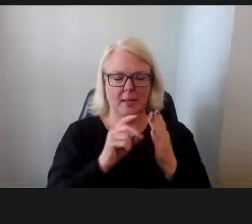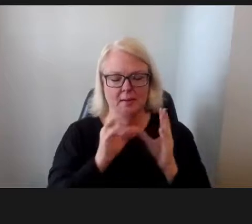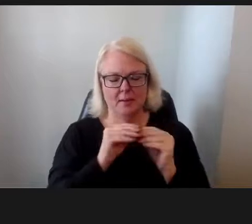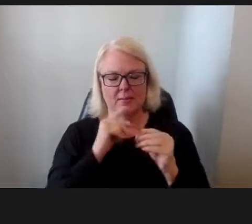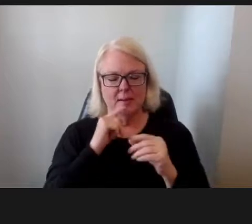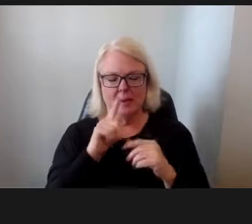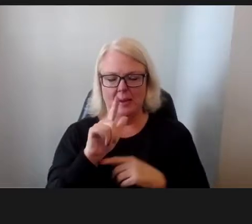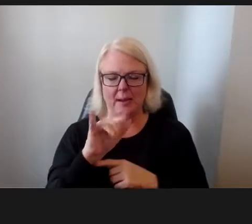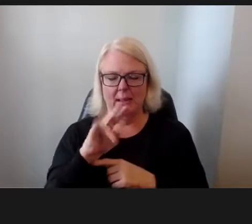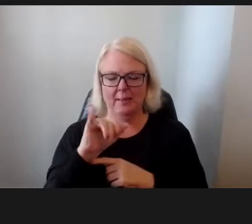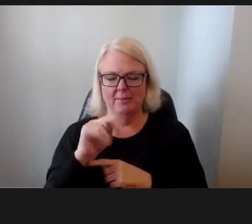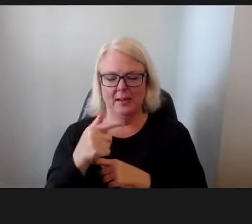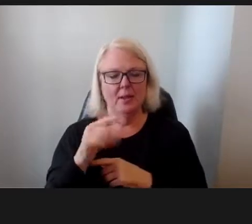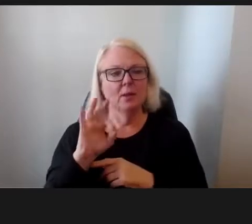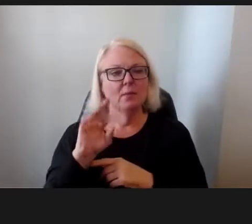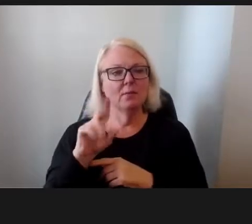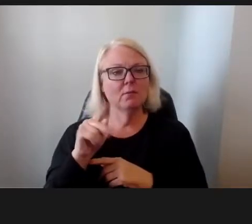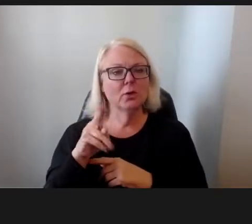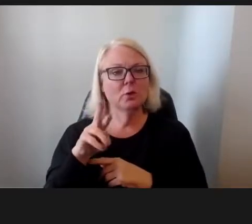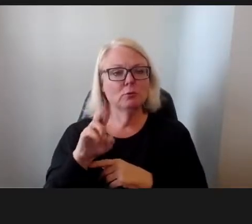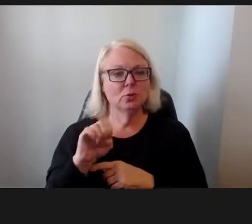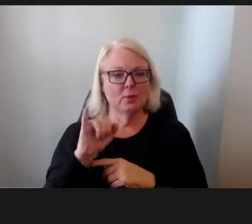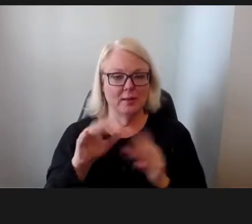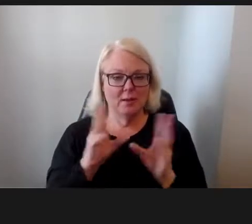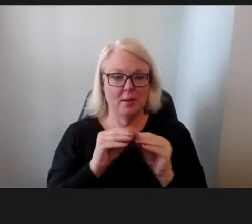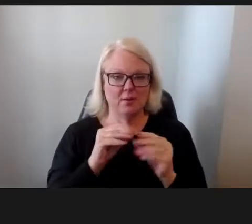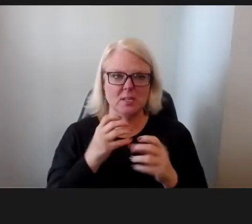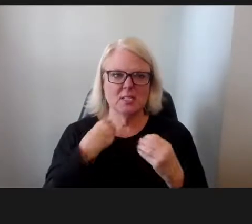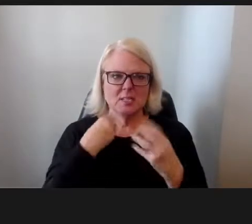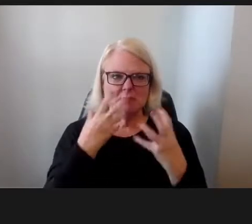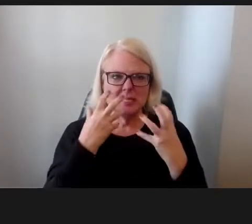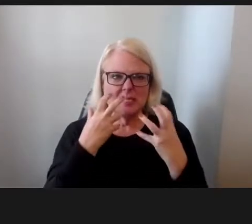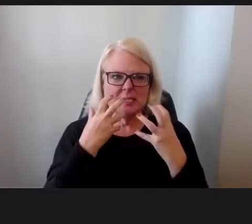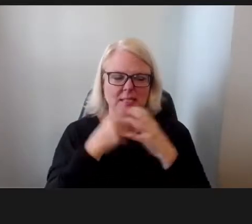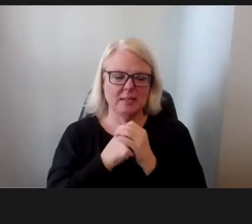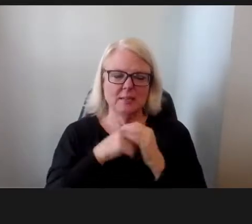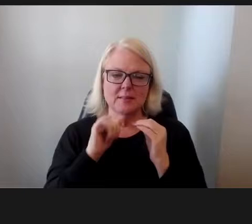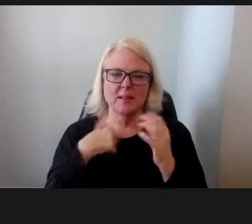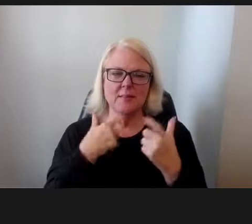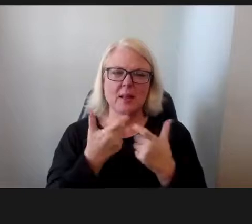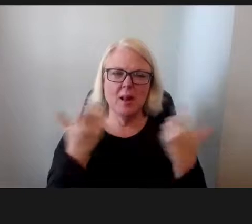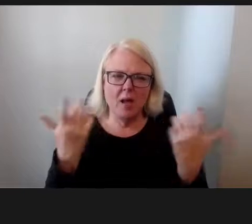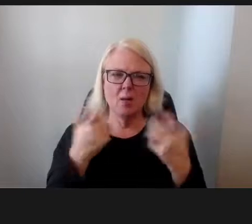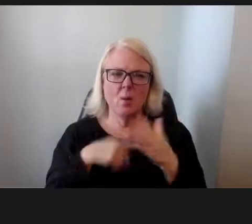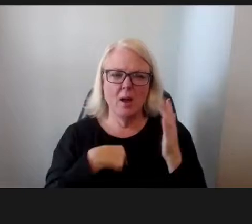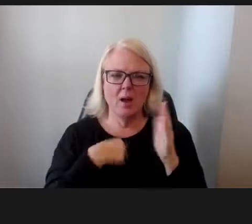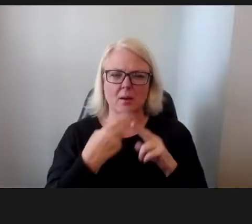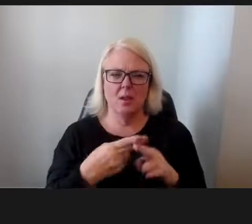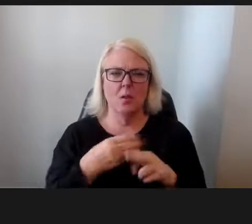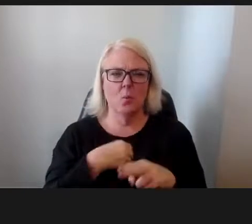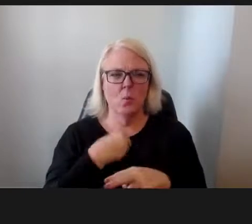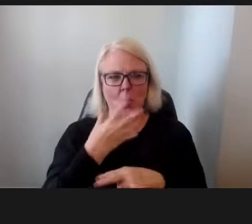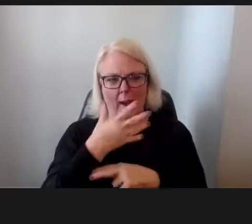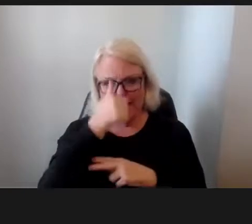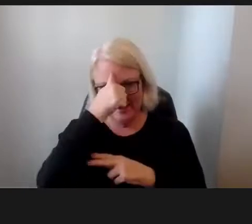Future. And this conference really made me mad. It had a lot of what I call white guys on